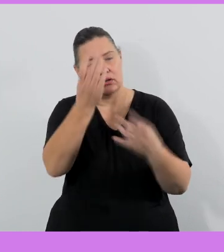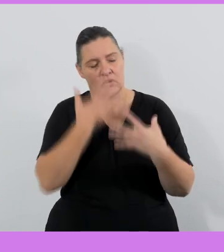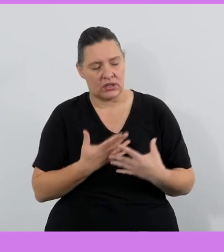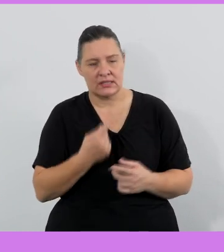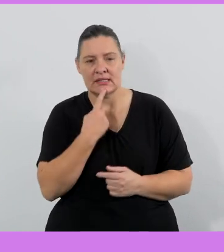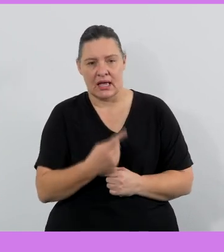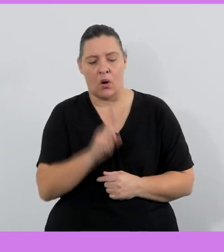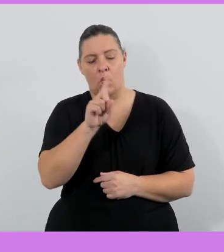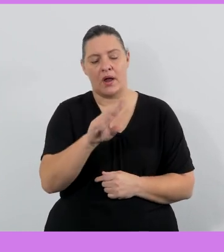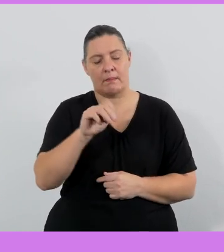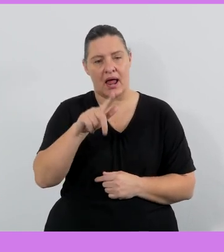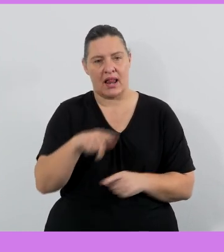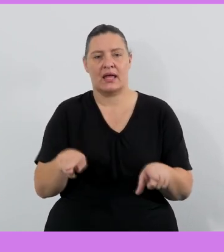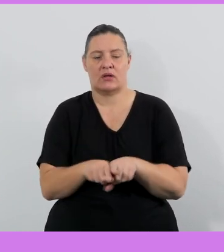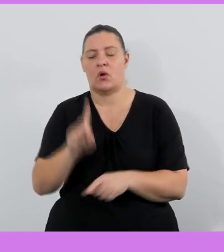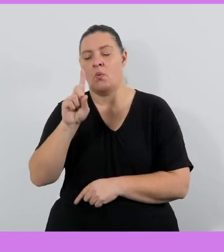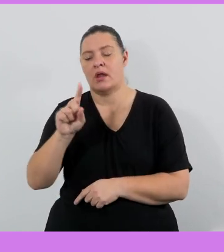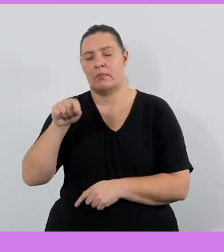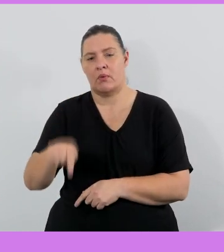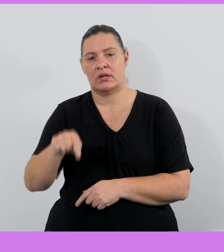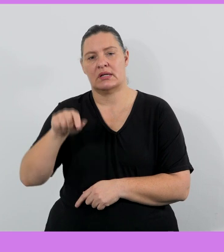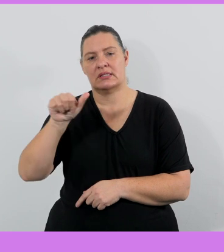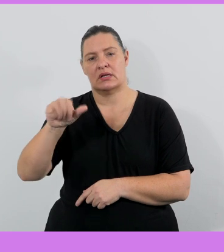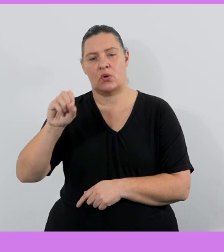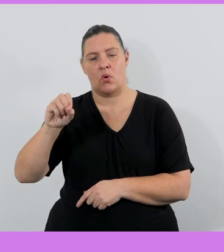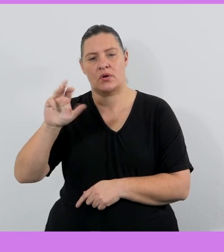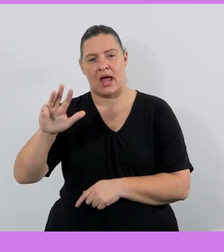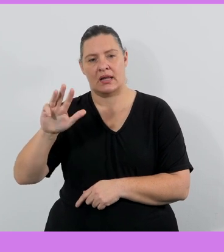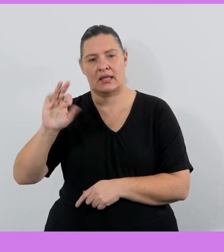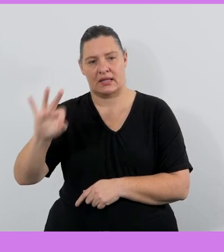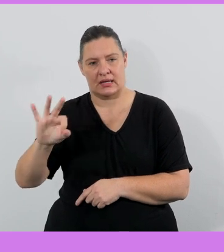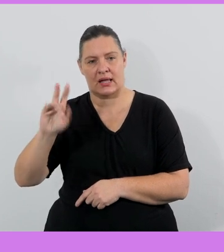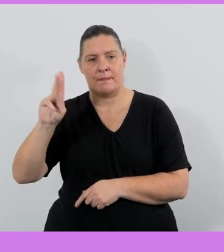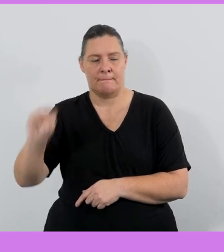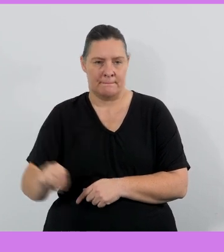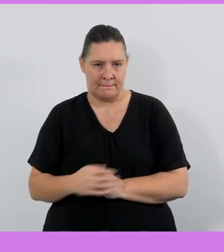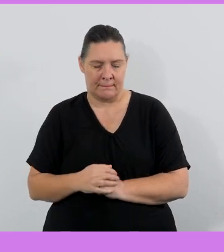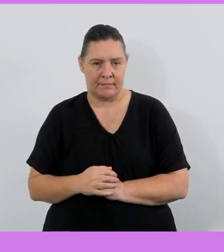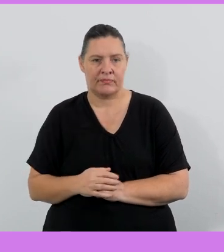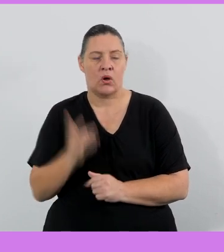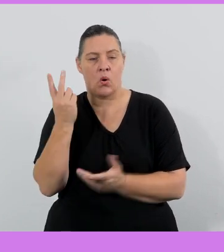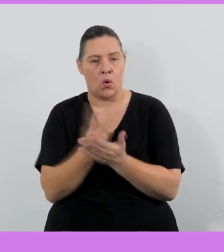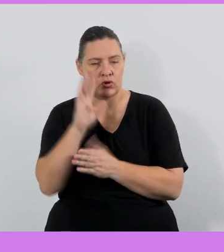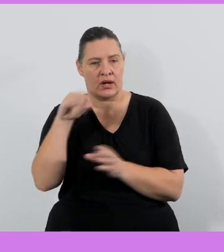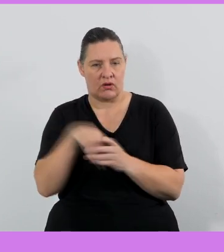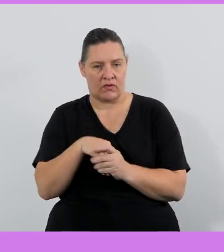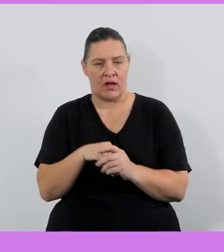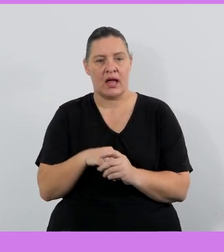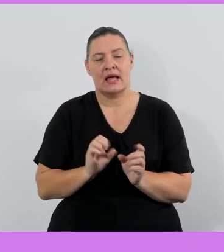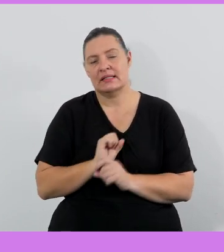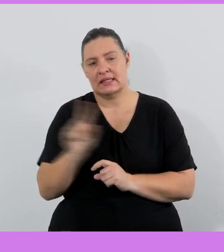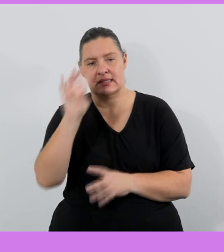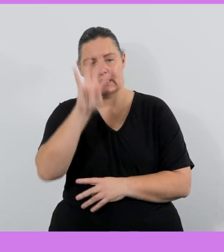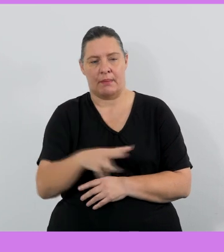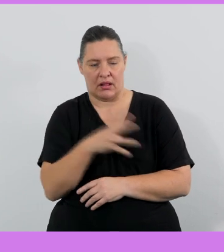as well that says 1 mile equals 1,6093 kilometers. And then also I included there a distance table